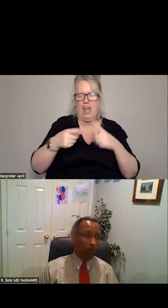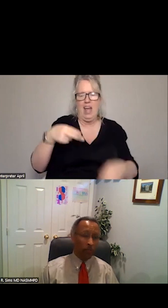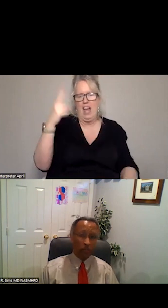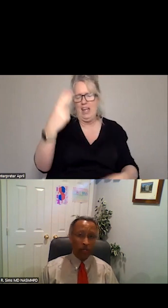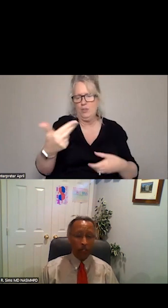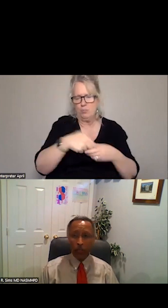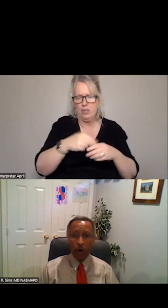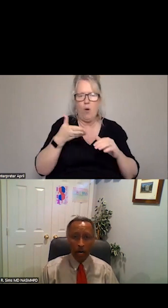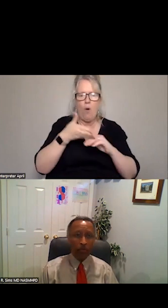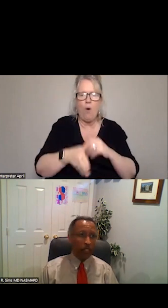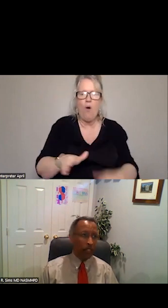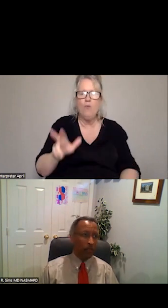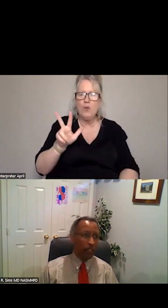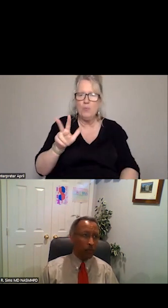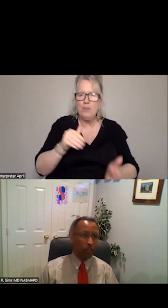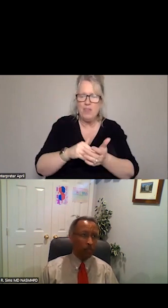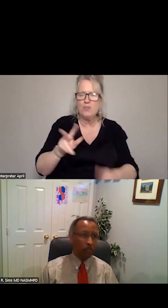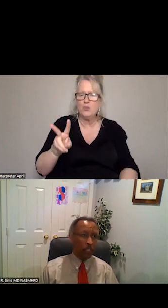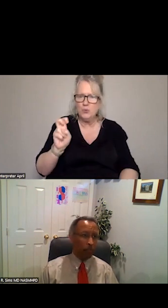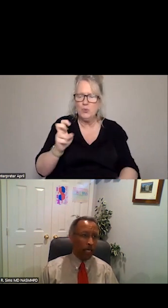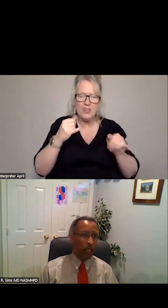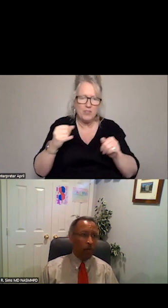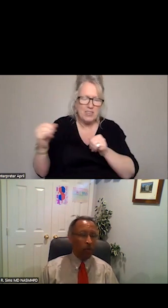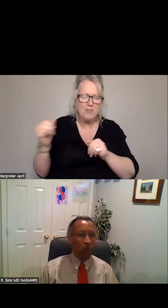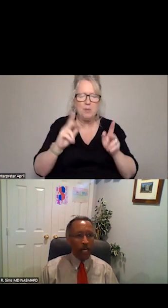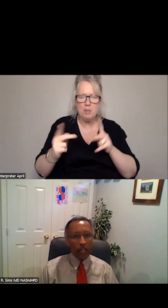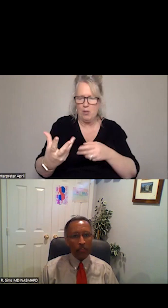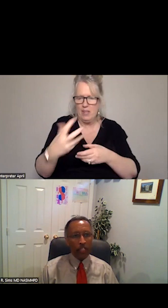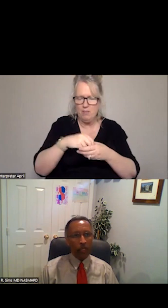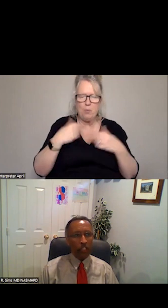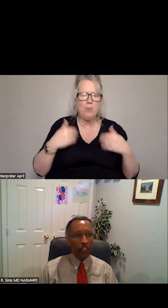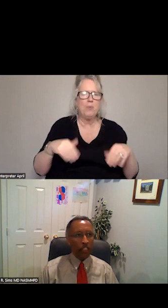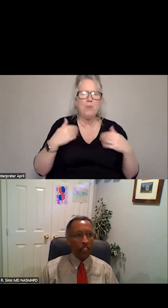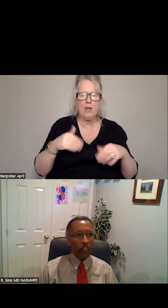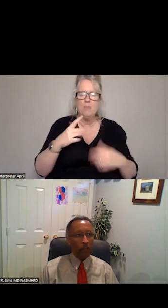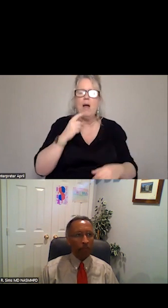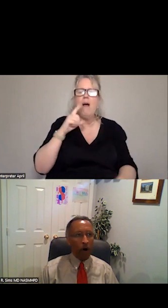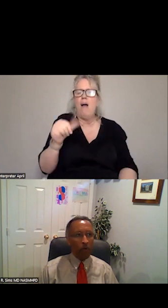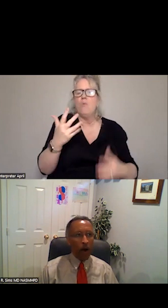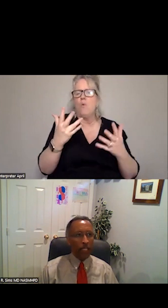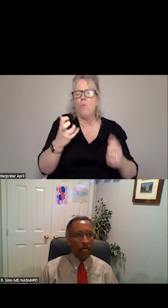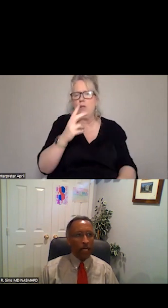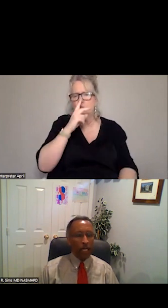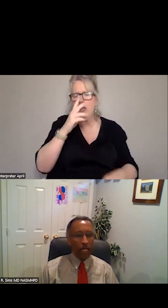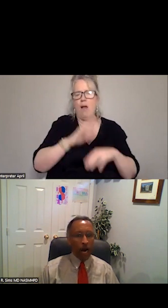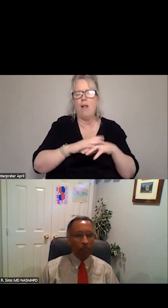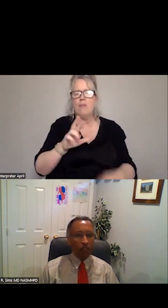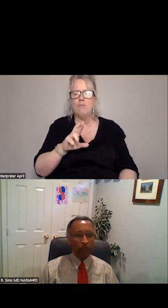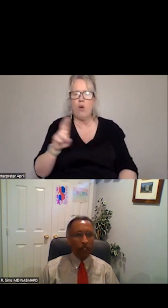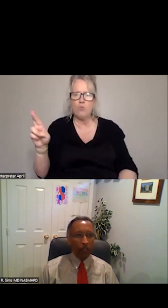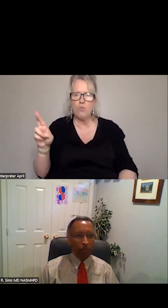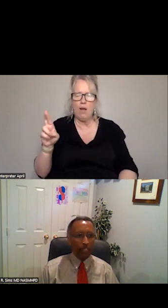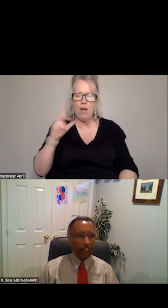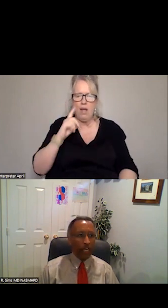at over 3,200 individuals in participating. But one other thing I want you to see is on the far right, in our